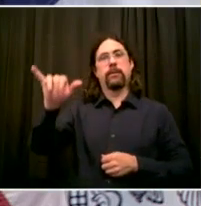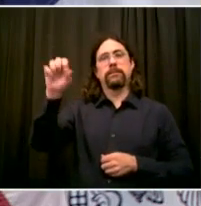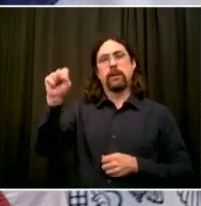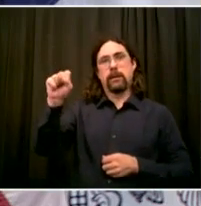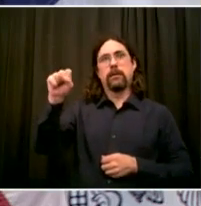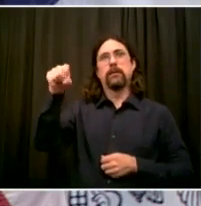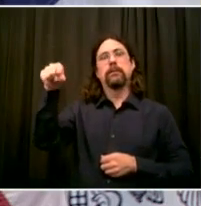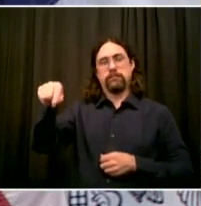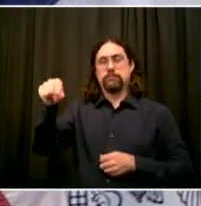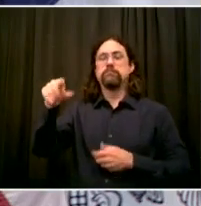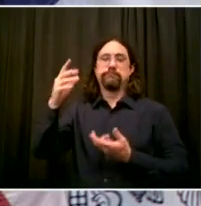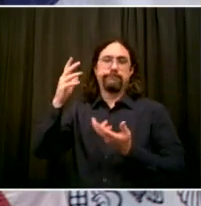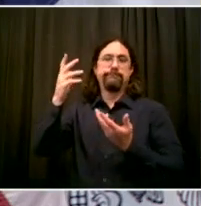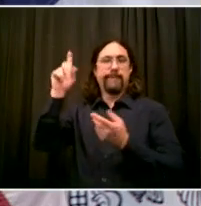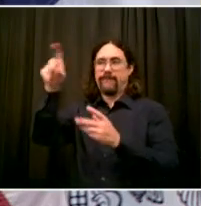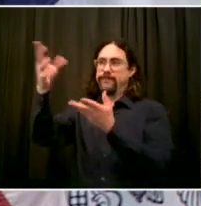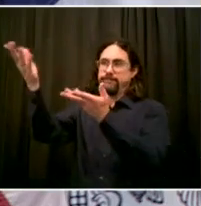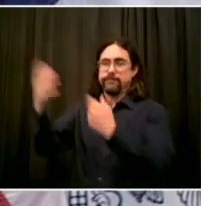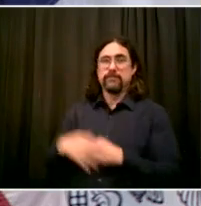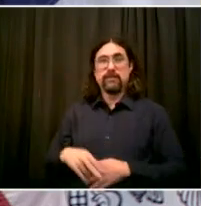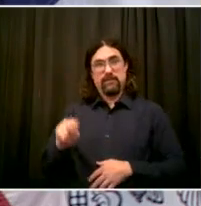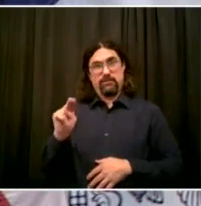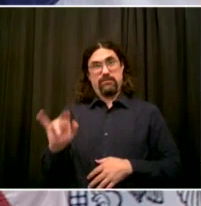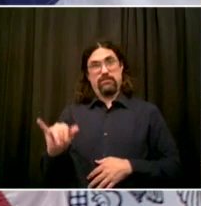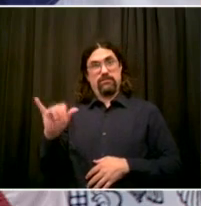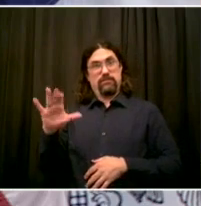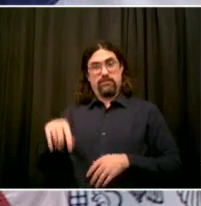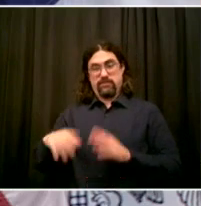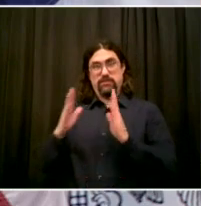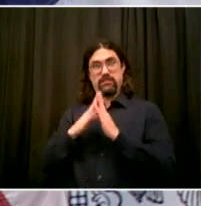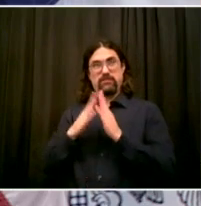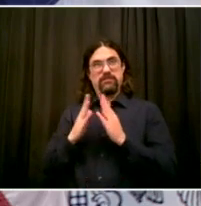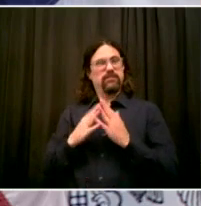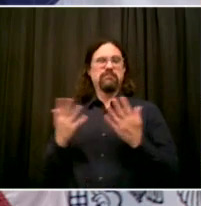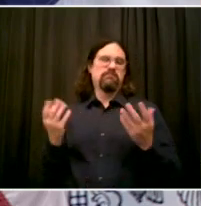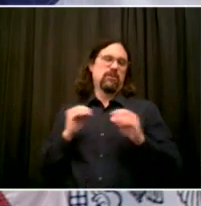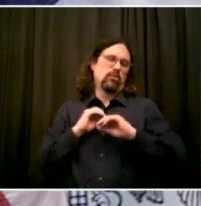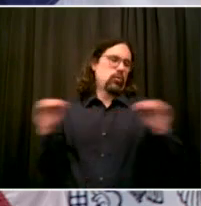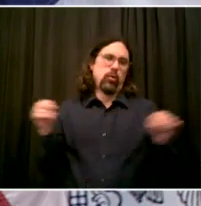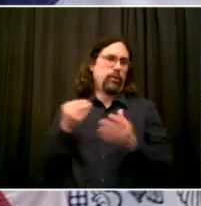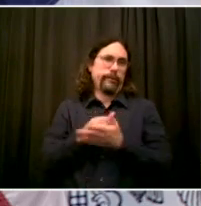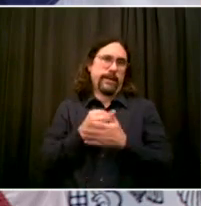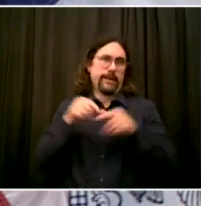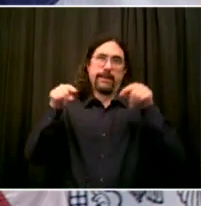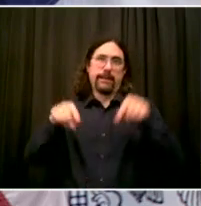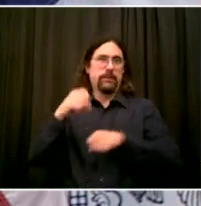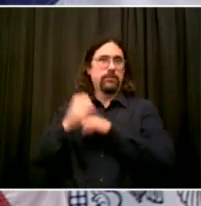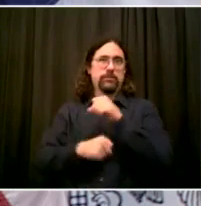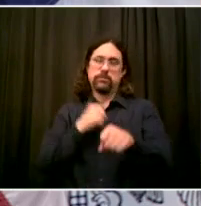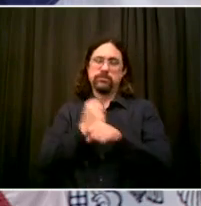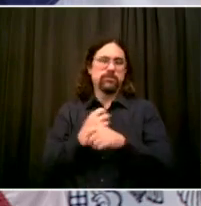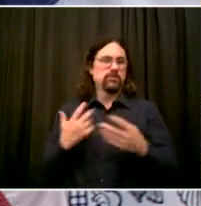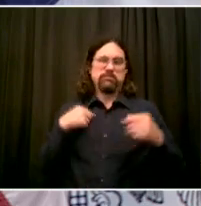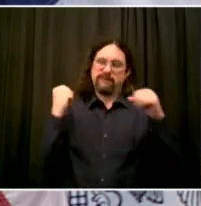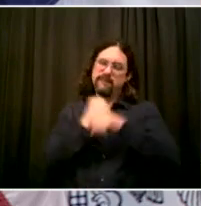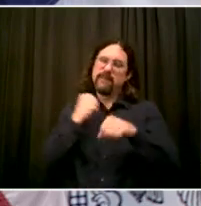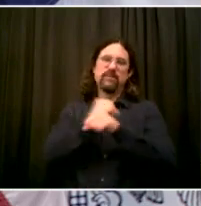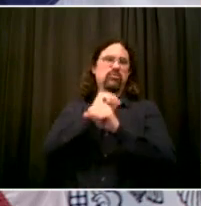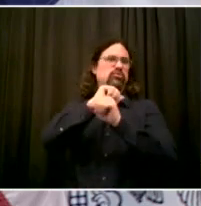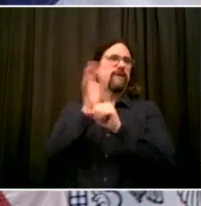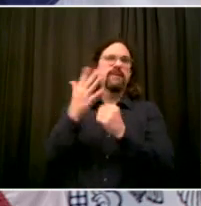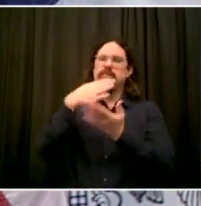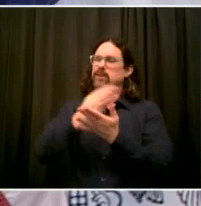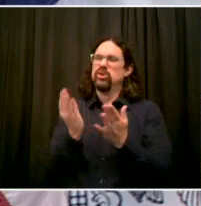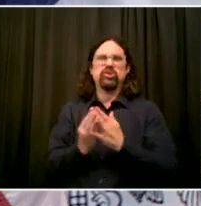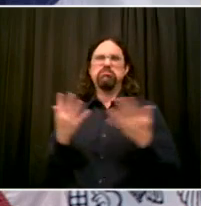and us fighting like everything we got to get something done in Washington for the help we deserve and need. Last question for today goes to